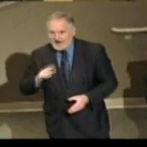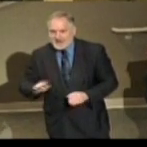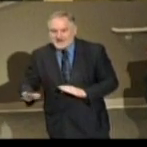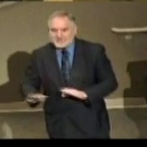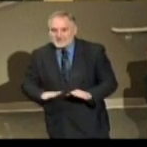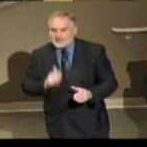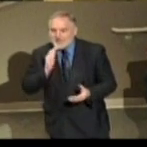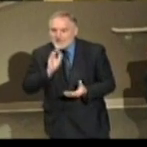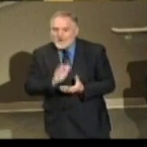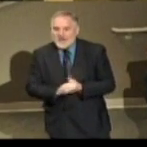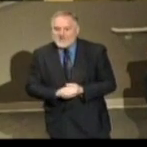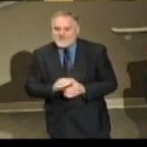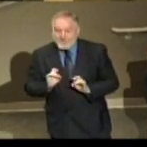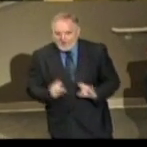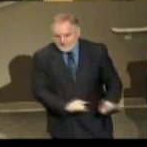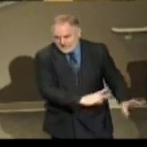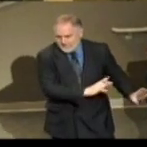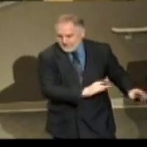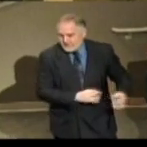my wife horrible.